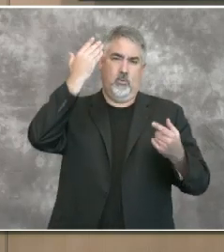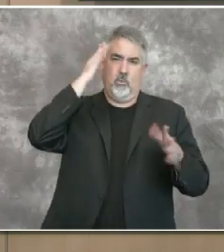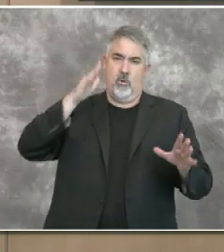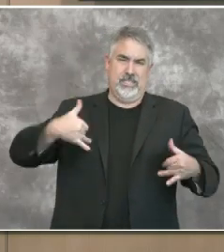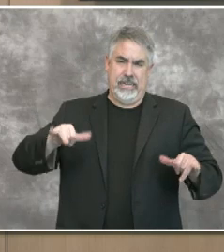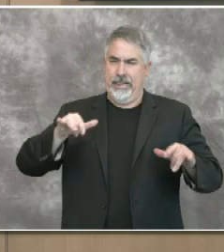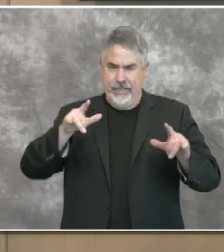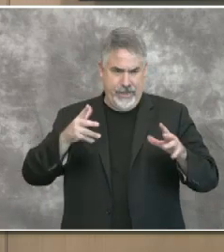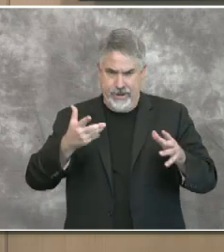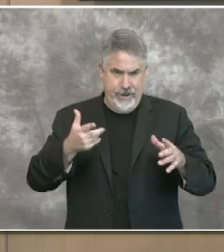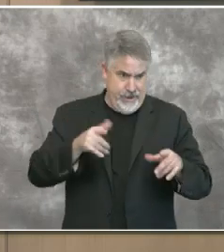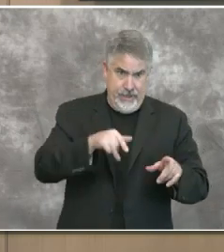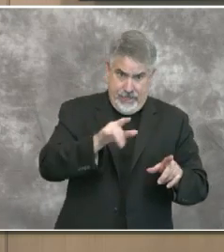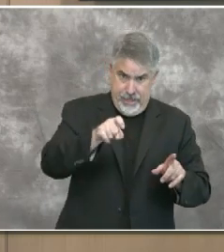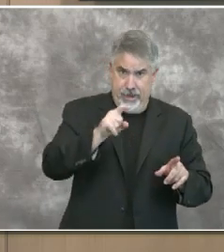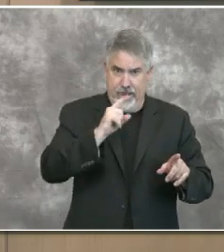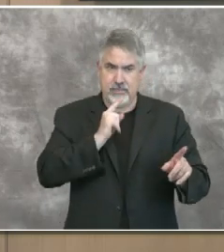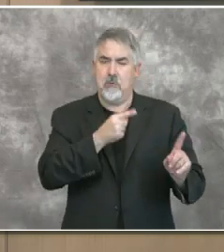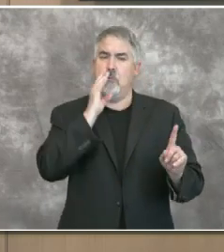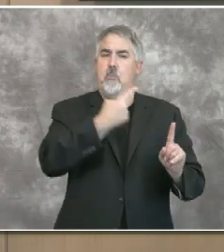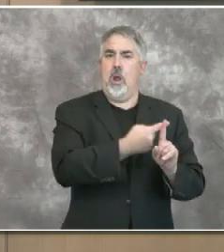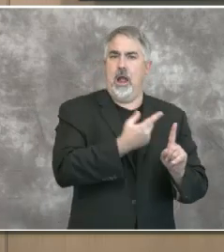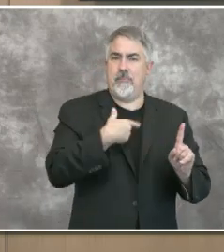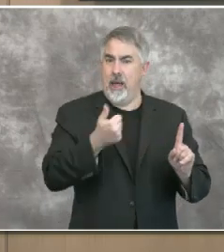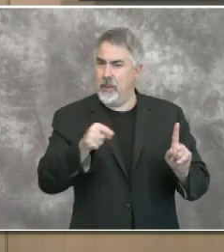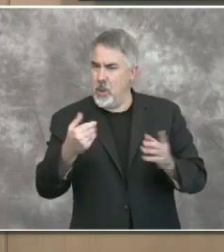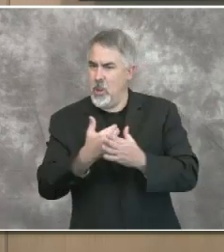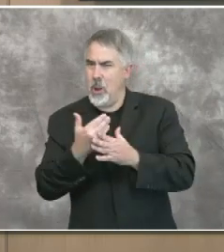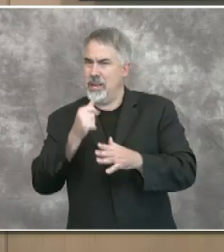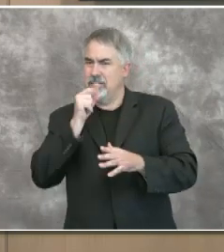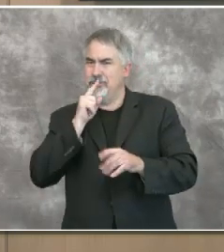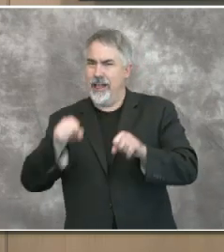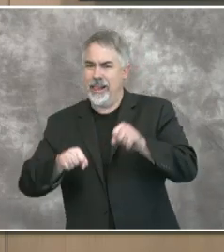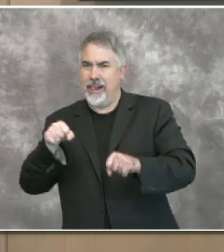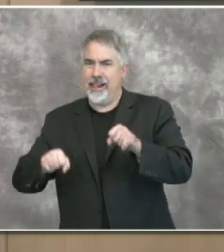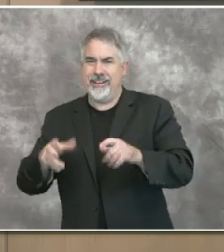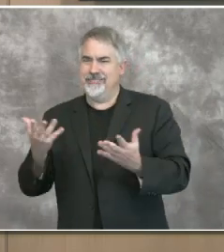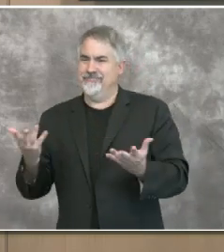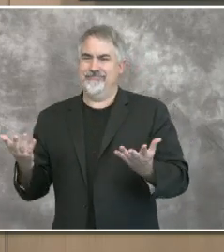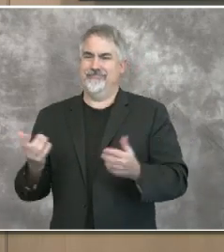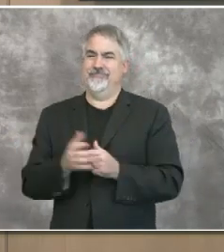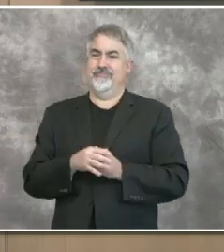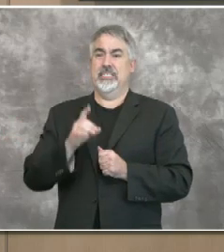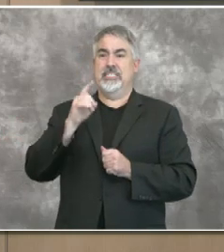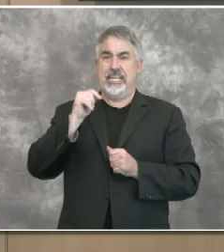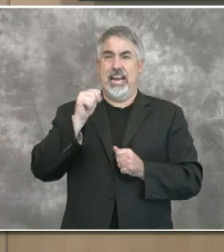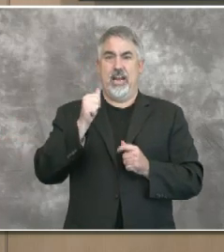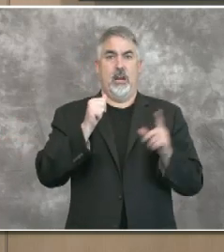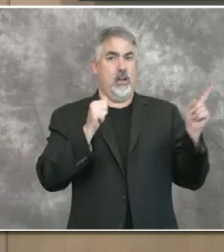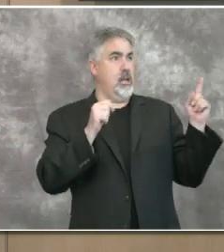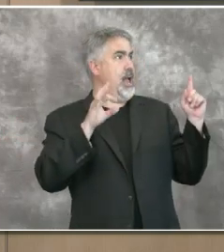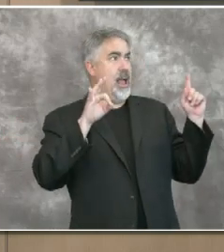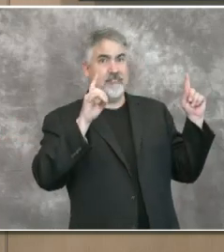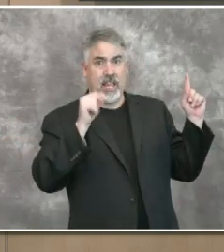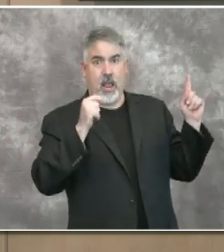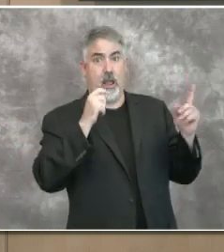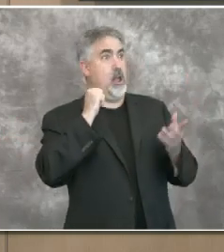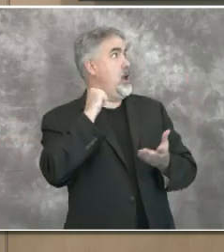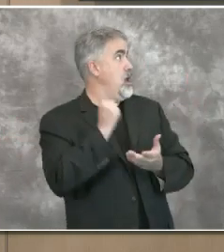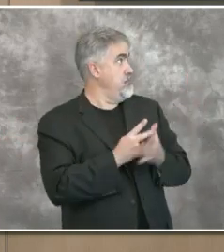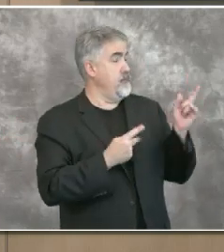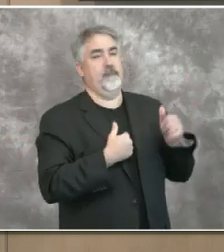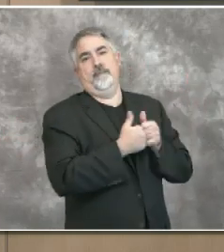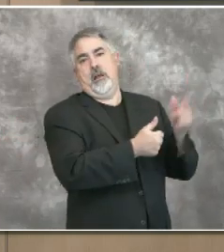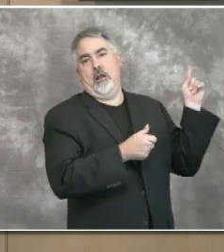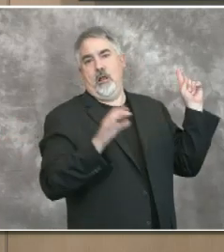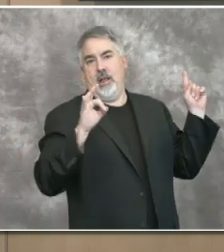FDA has in fact given an emergency use authorization for that test, how valid it might be. And those are